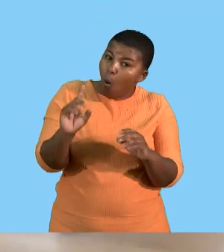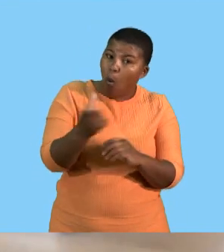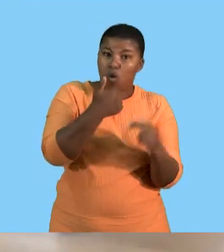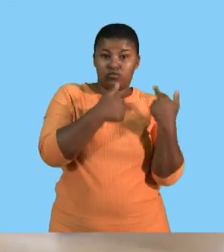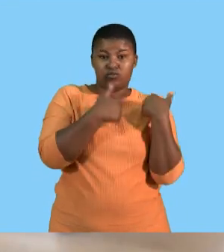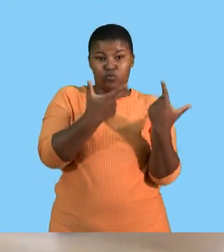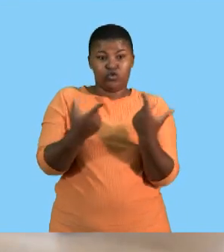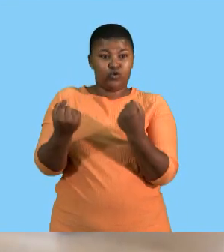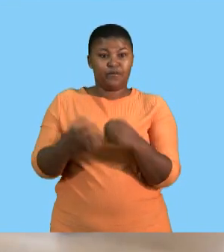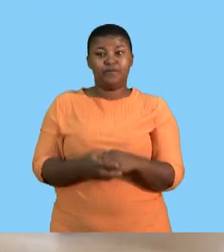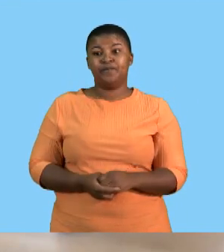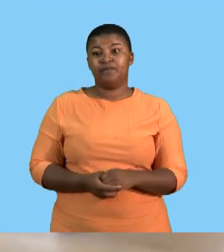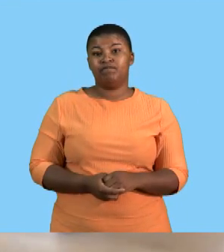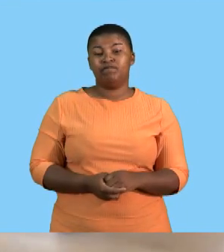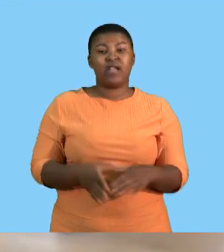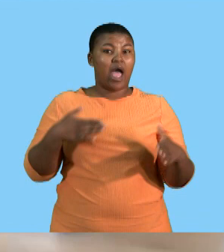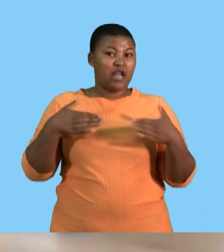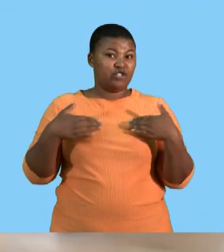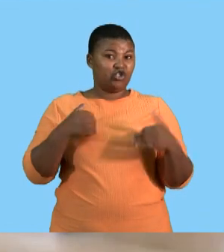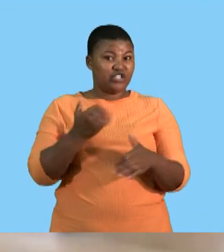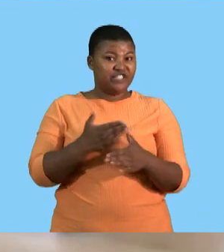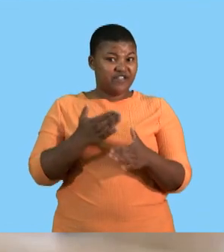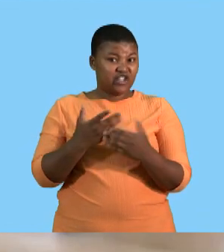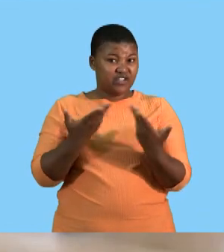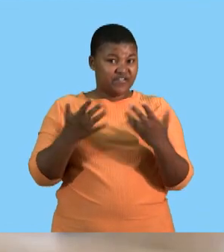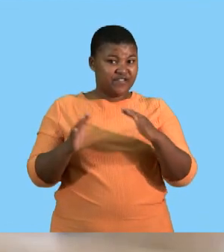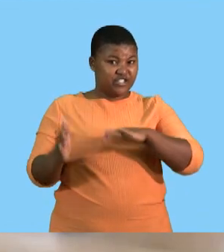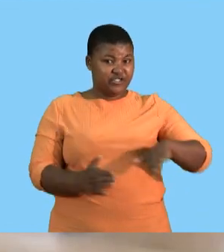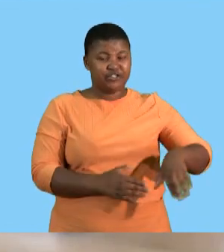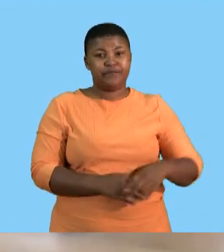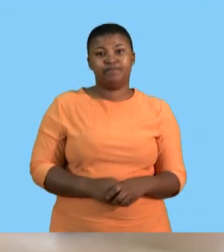have to check if they are completing all their tasks and